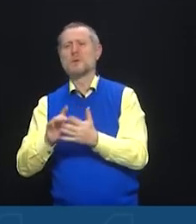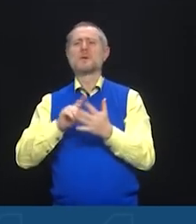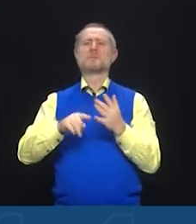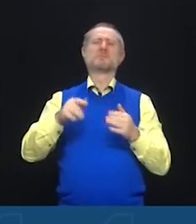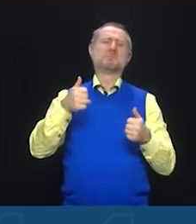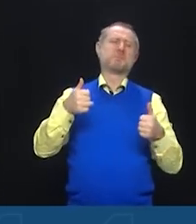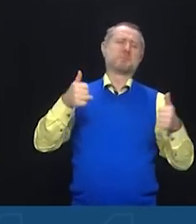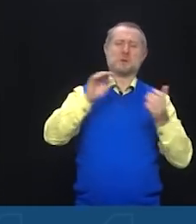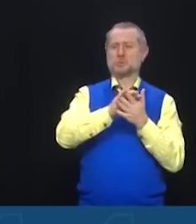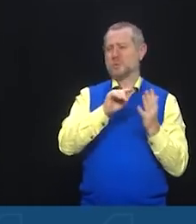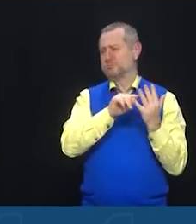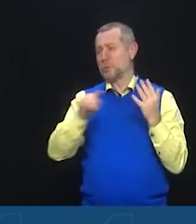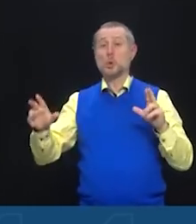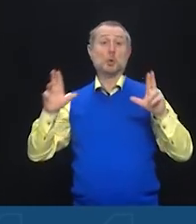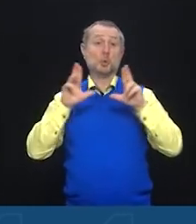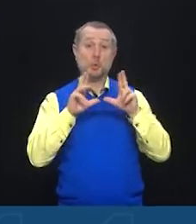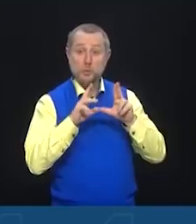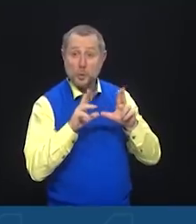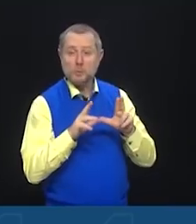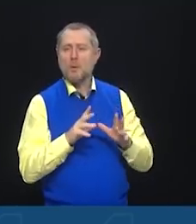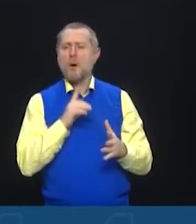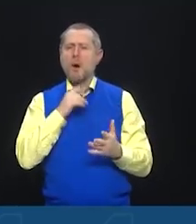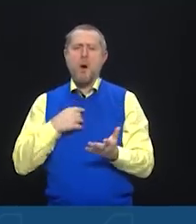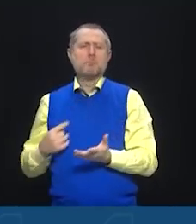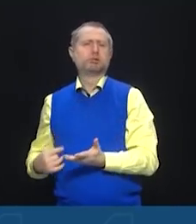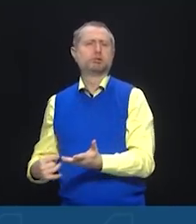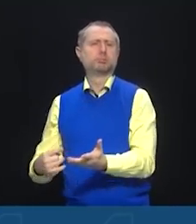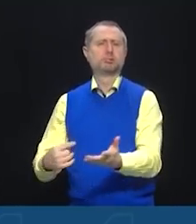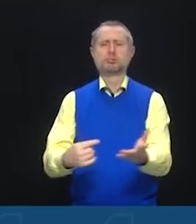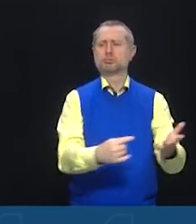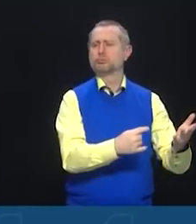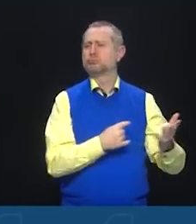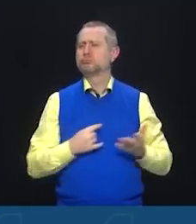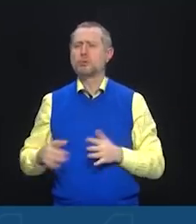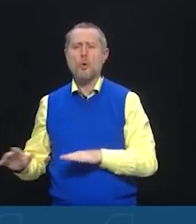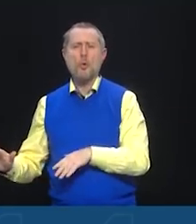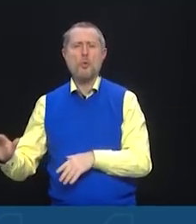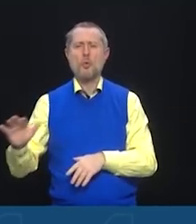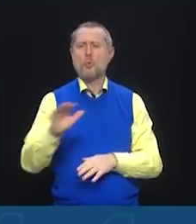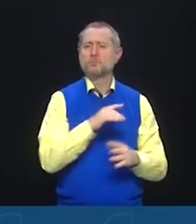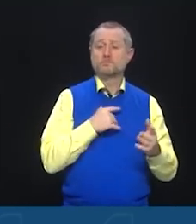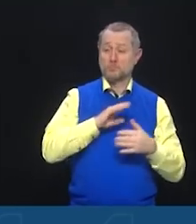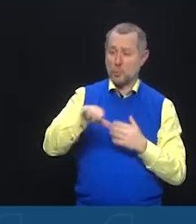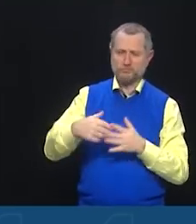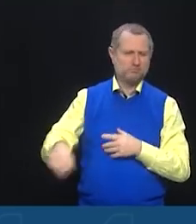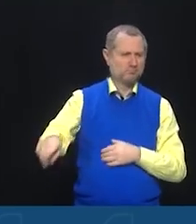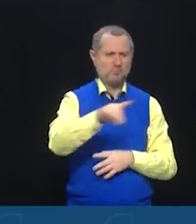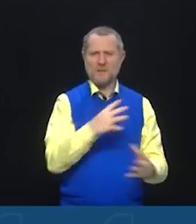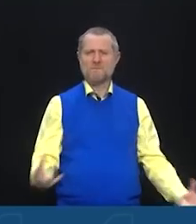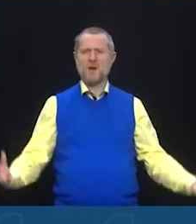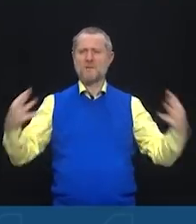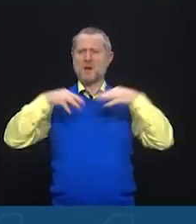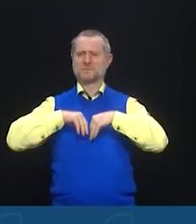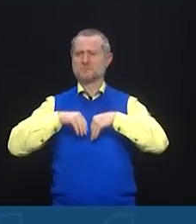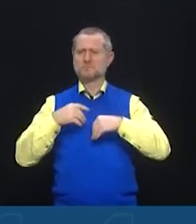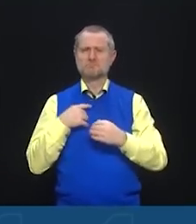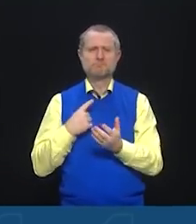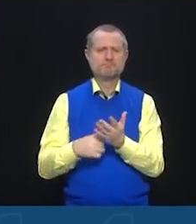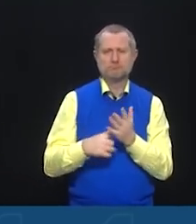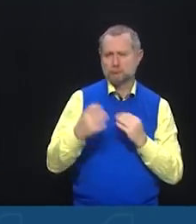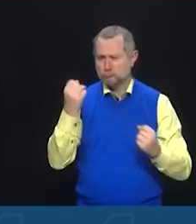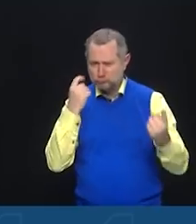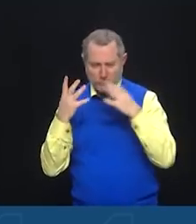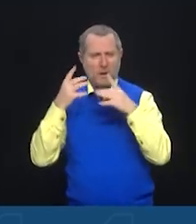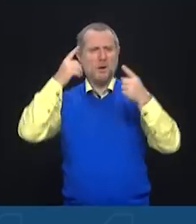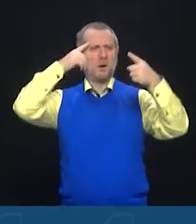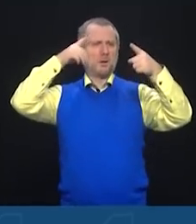that represent the teachers. We talk to everyone first, we involve them, they understand what we're doing, and they agree with us.